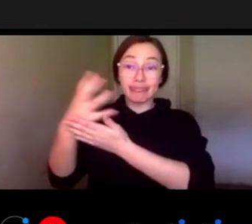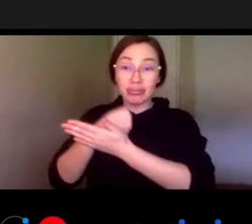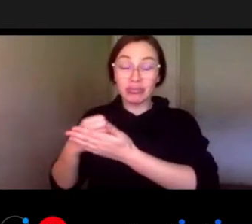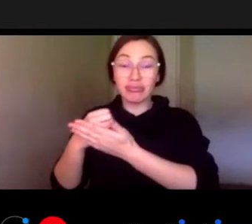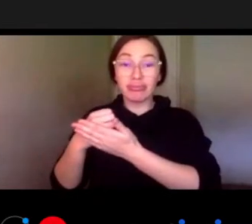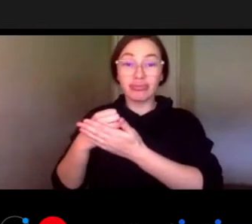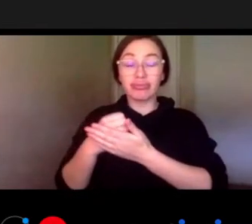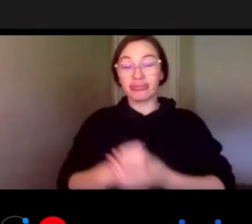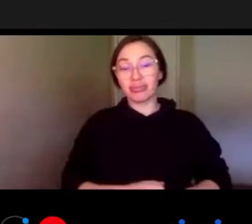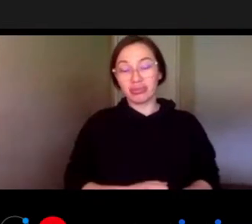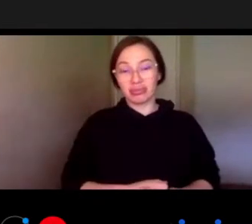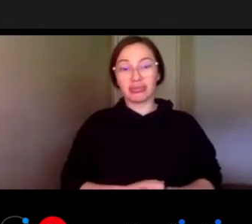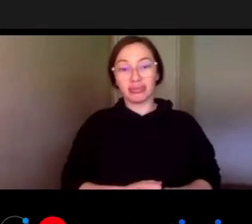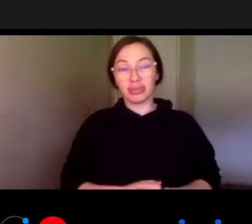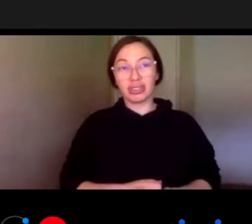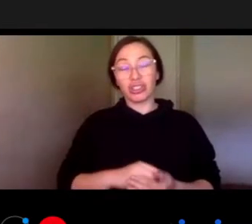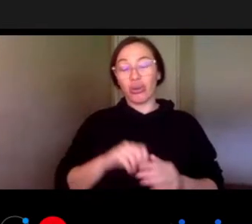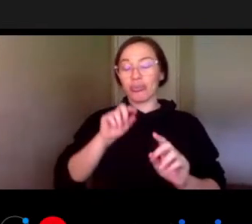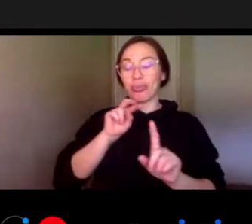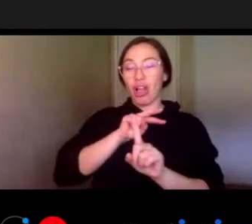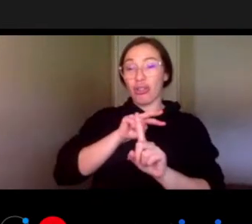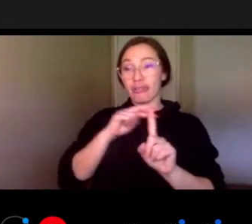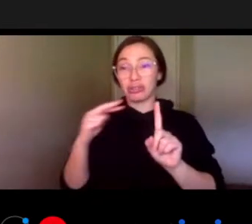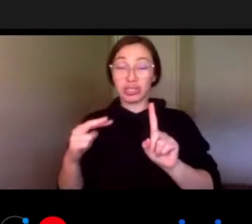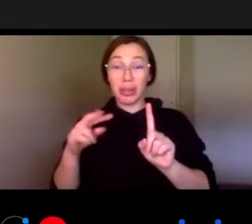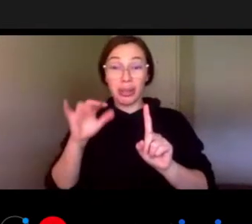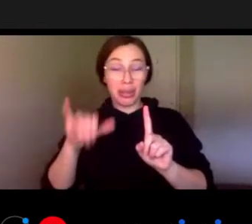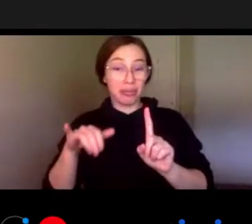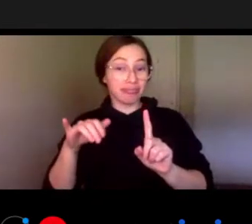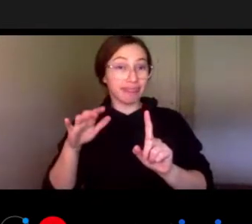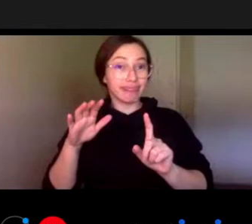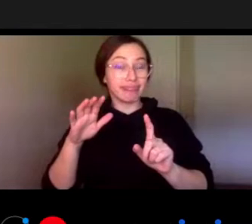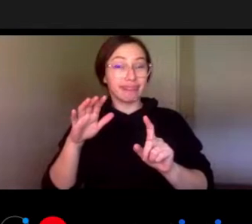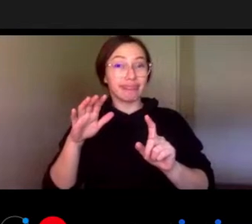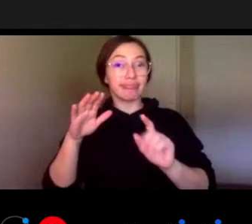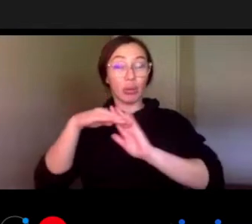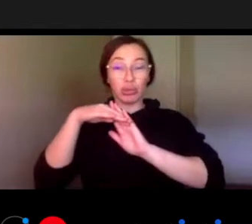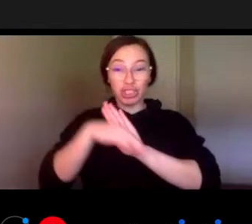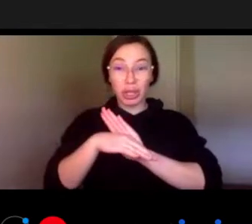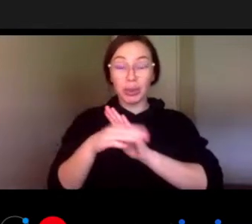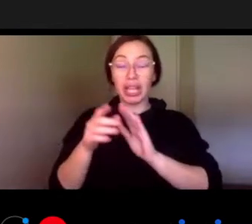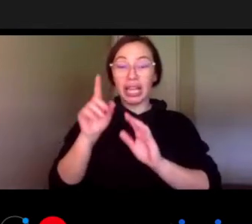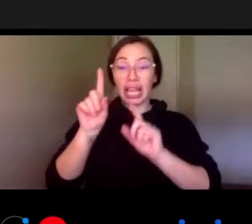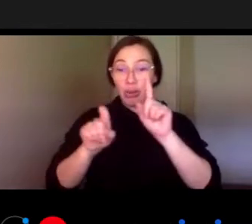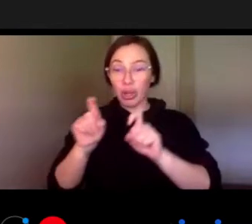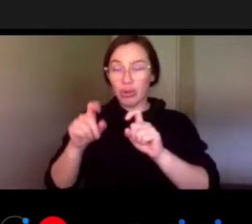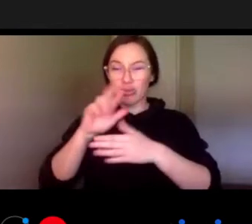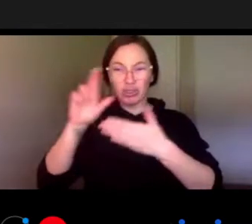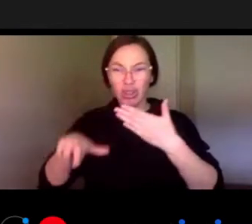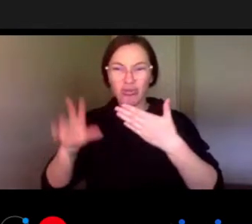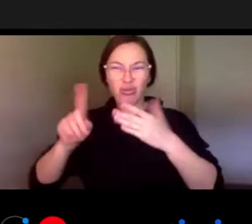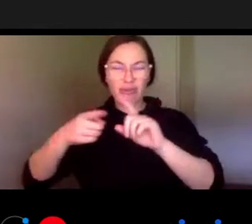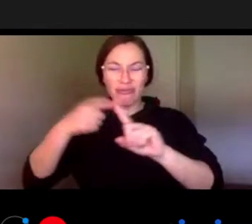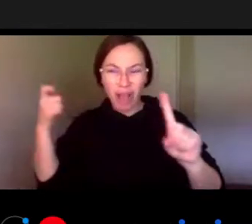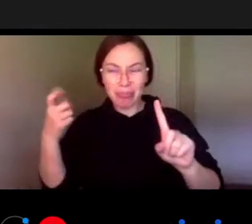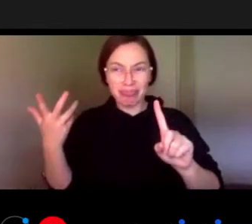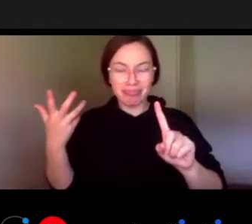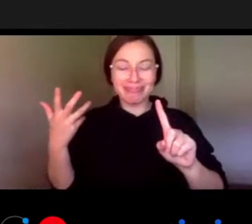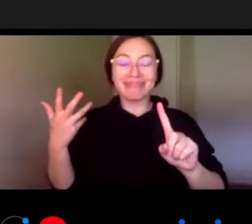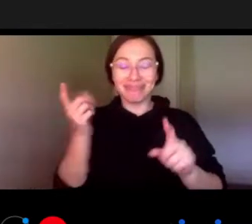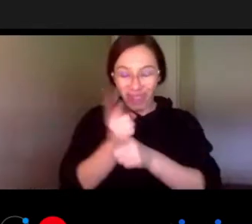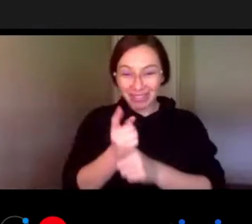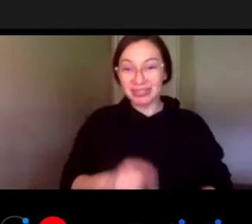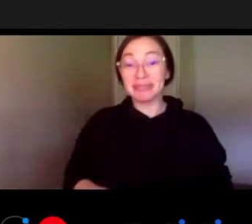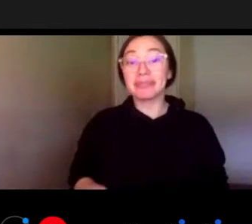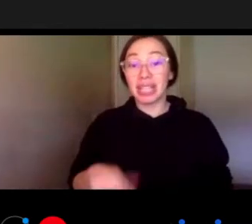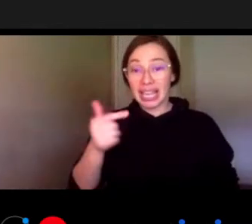or from the reverse side, the appreciative inquiry approach is, where is it we're really hitting it out of the park? You know, Gary, we took this and